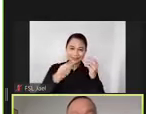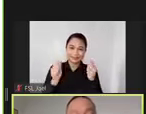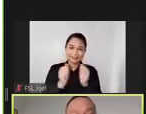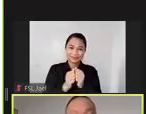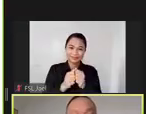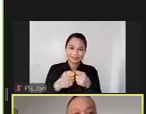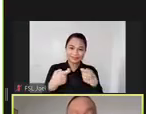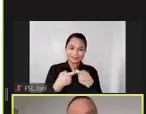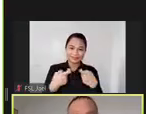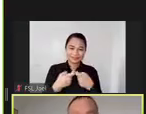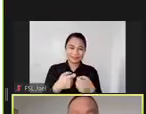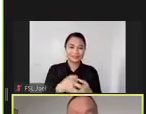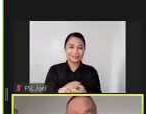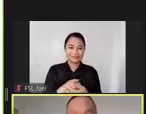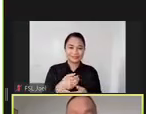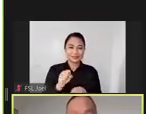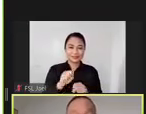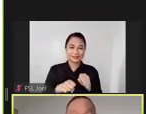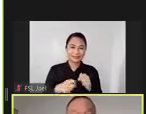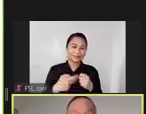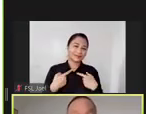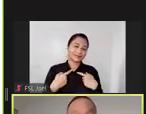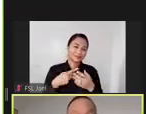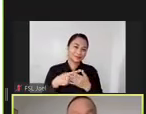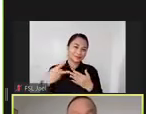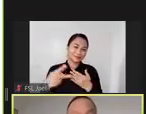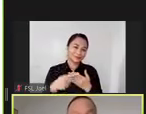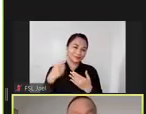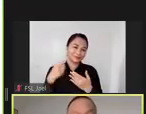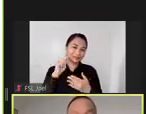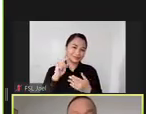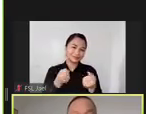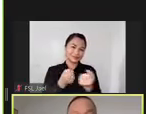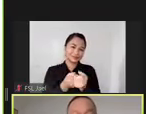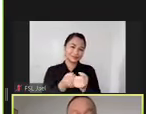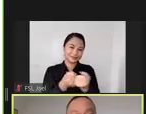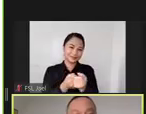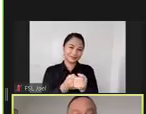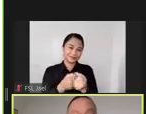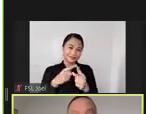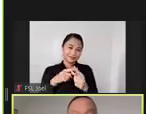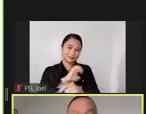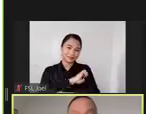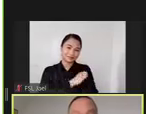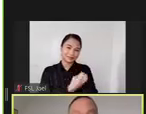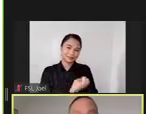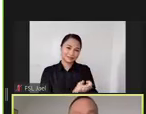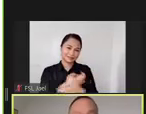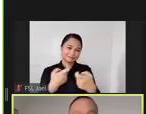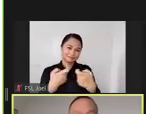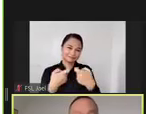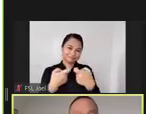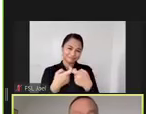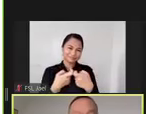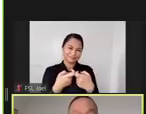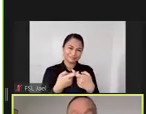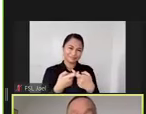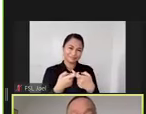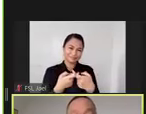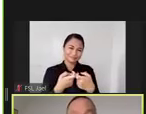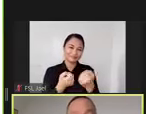more challenging, we thought that through energy education, we may be able to develop more responsible energy